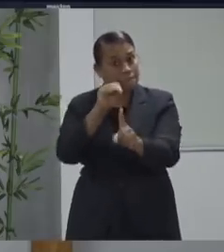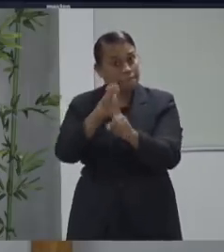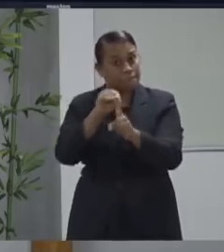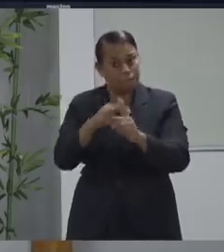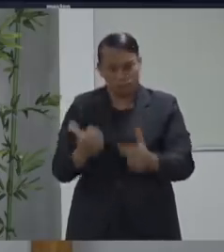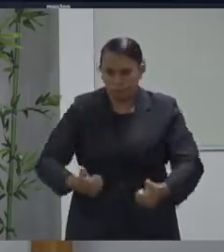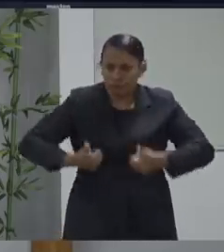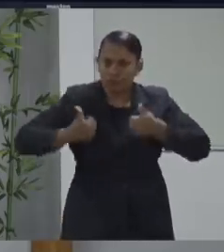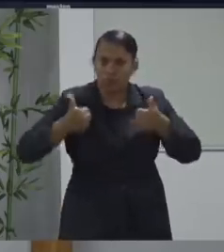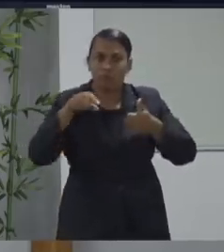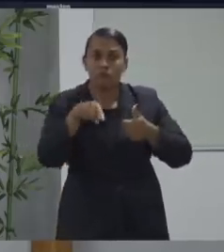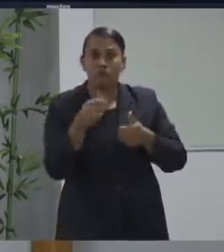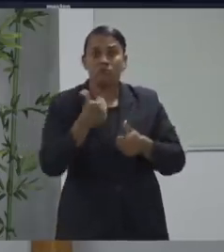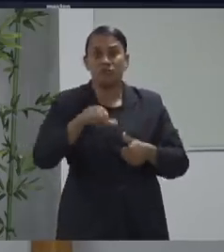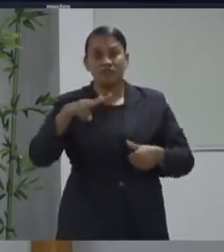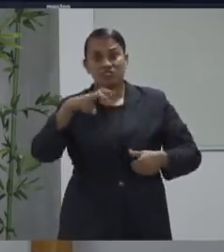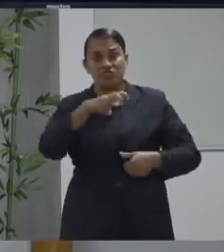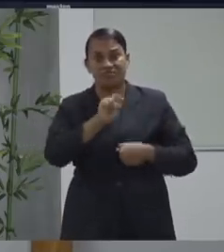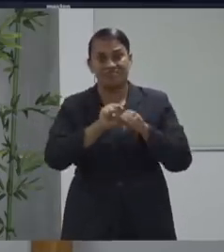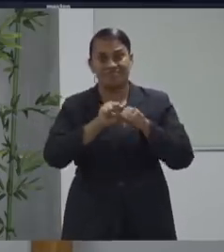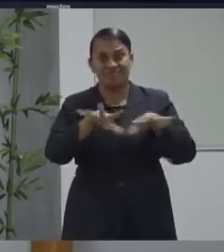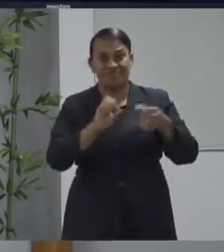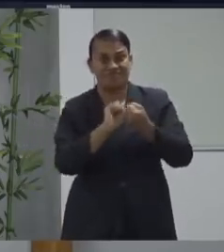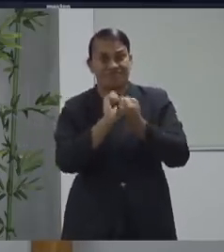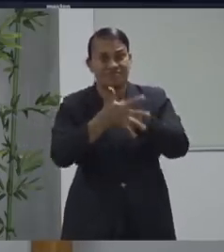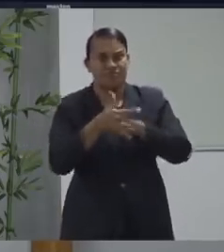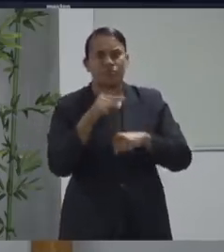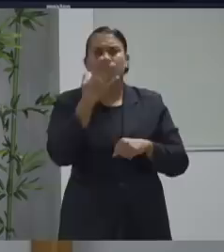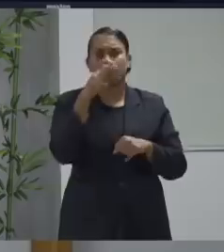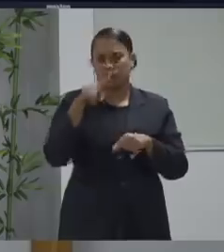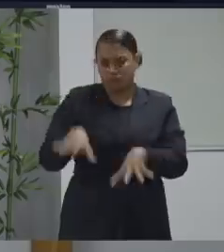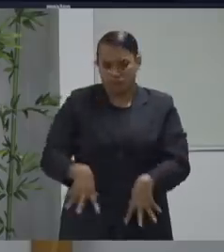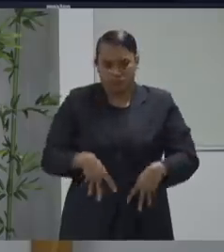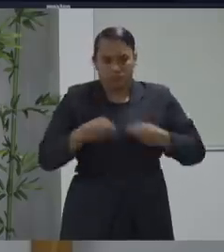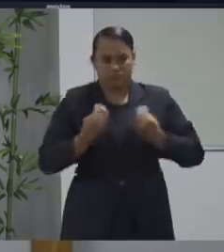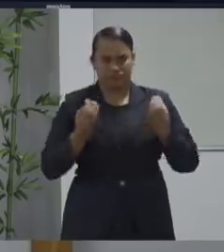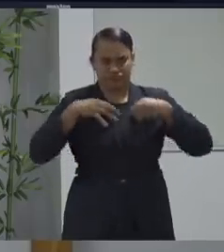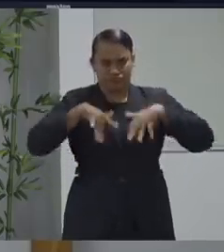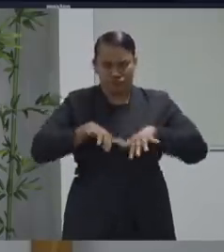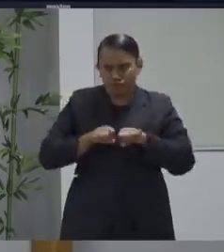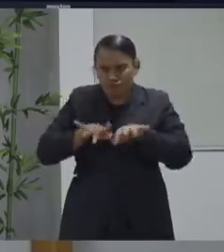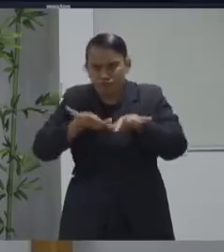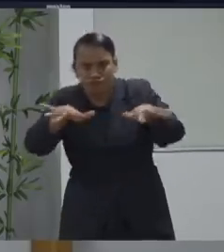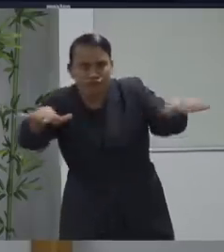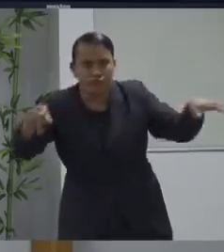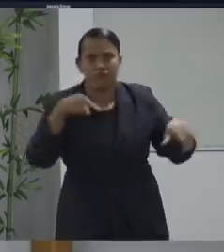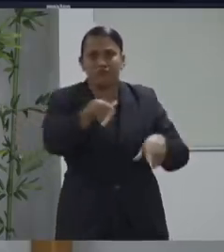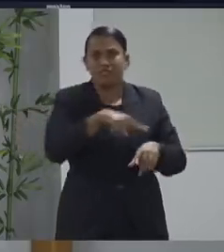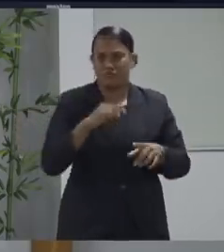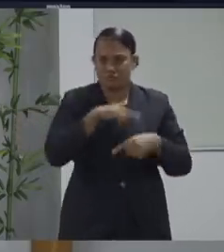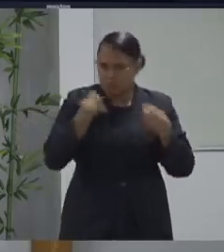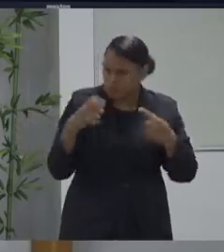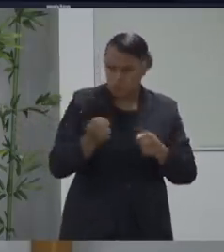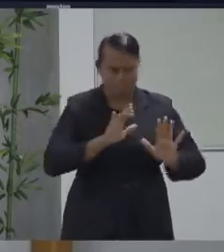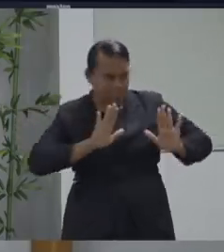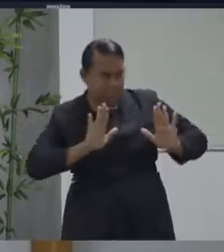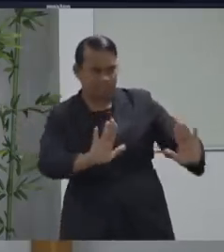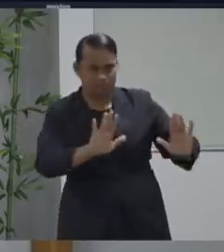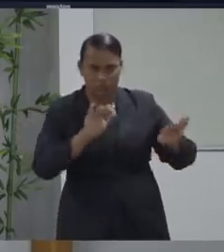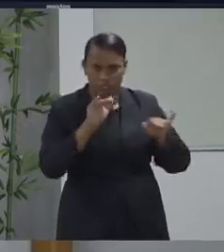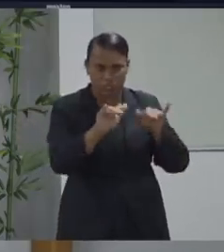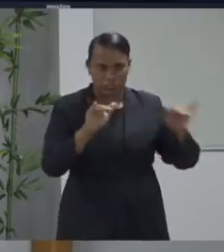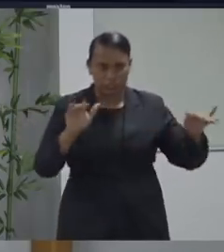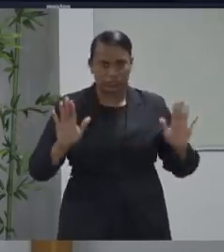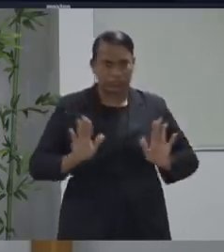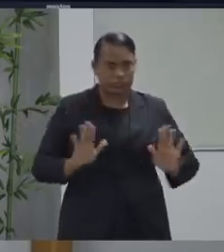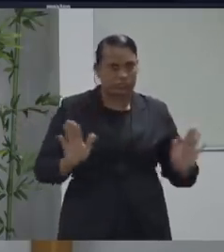does not travel unless people travel. We have to stop people from touching, from hugging, or doing